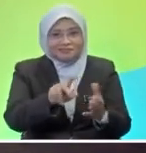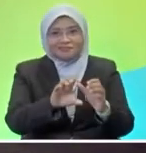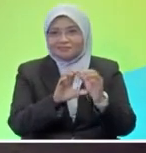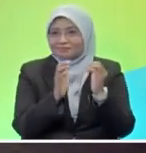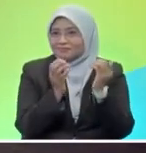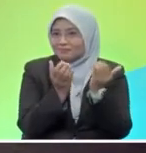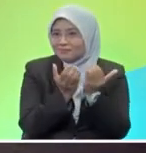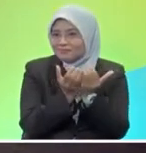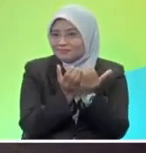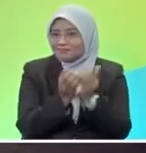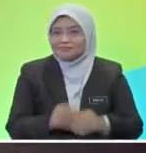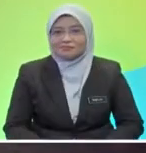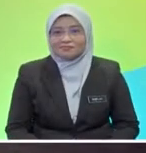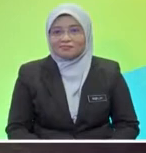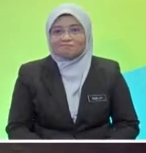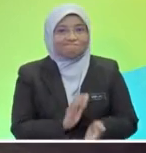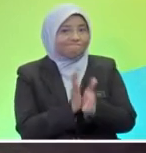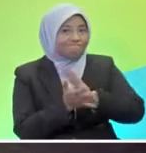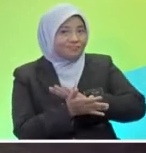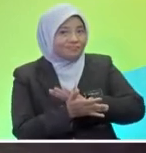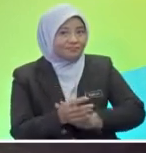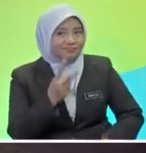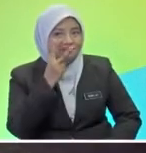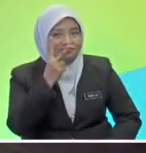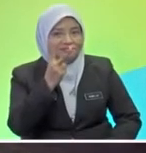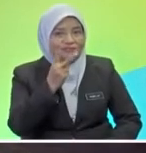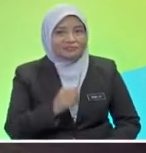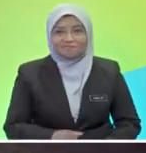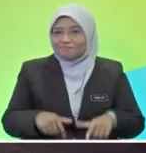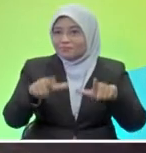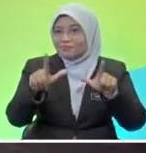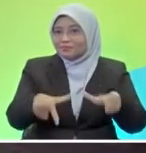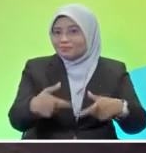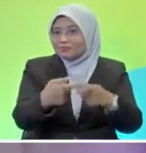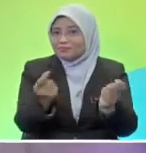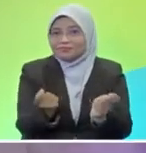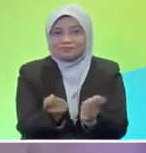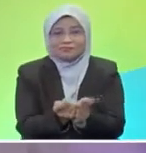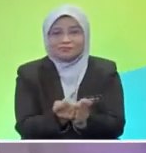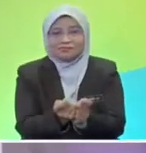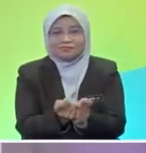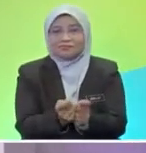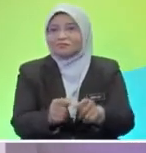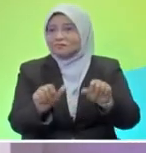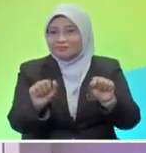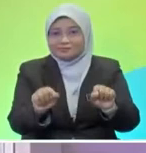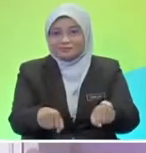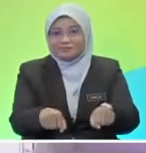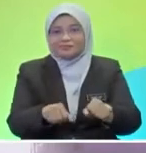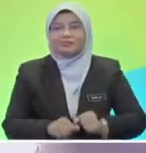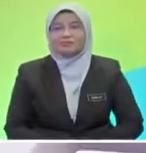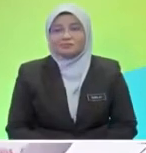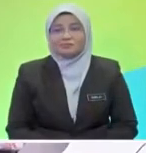that means I can kick the ball. Teacher, have I got this game right? Okay,